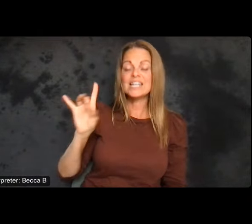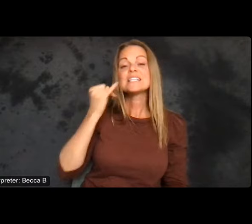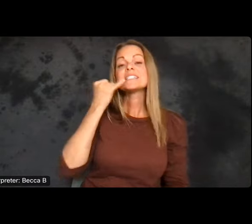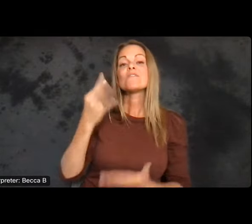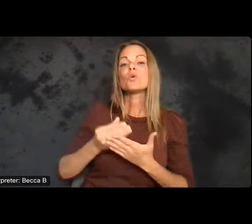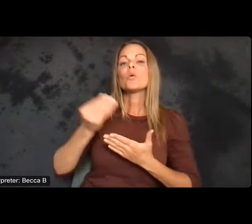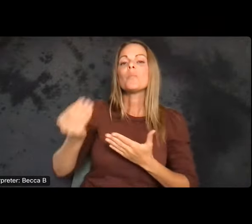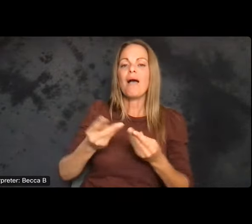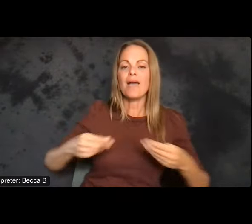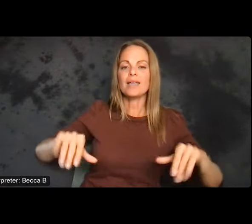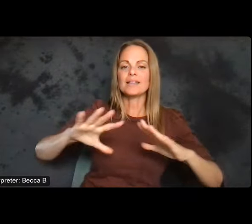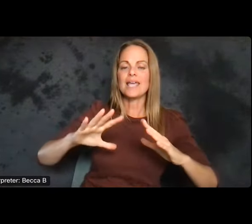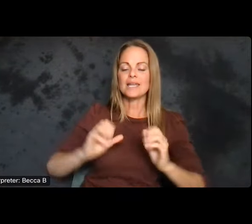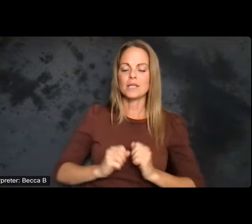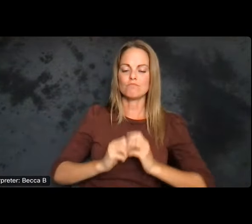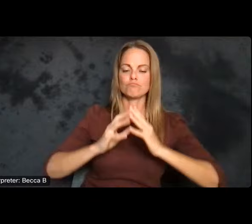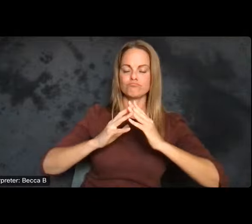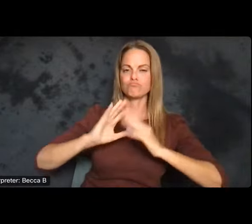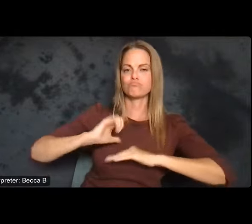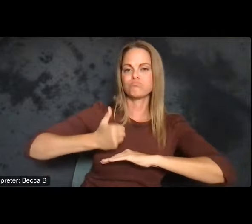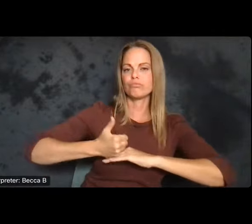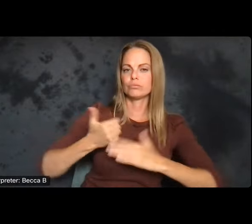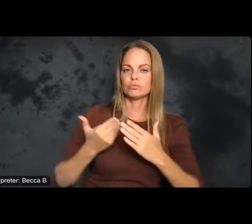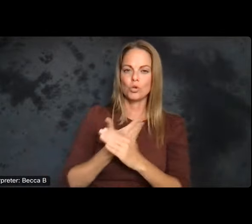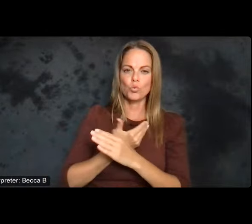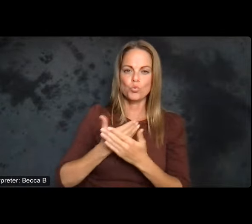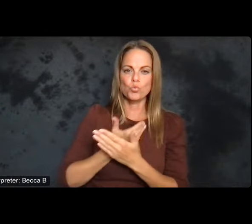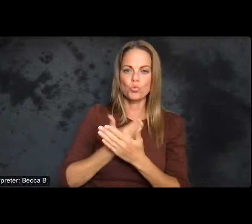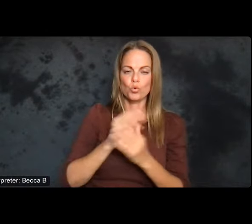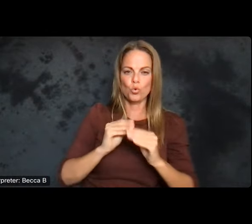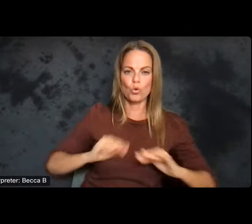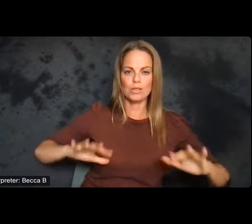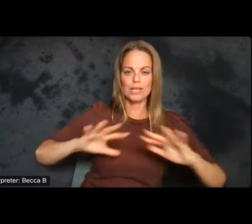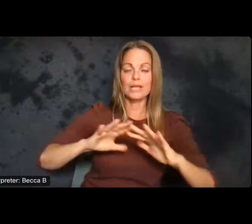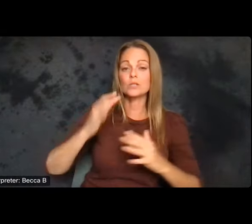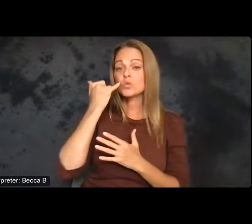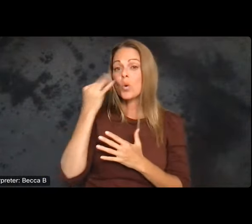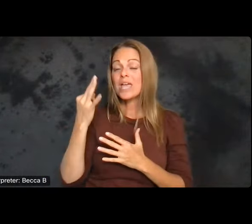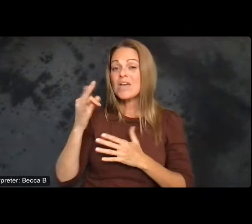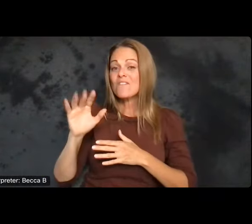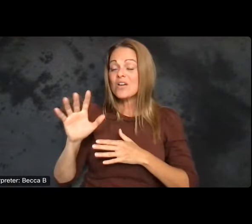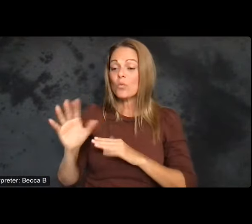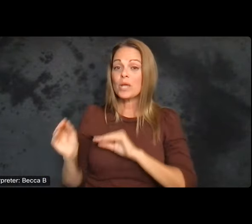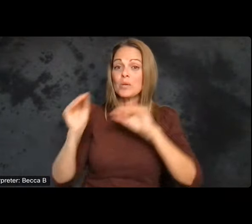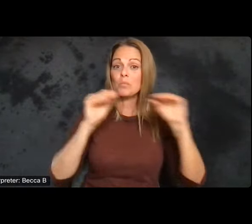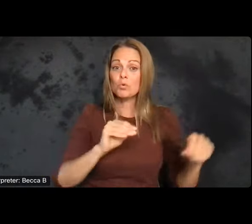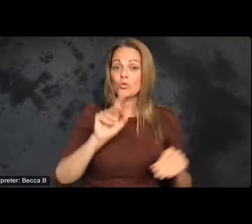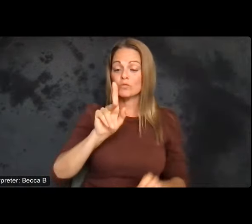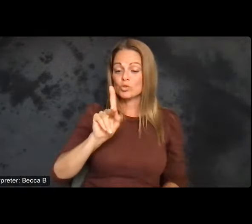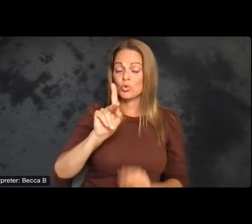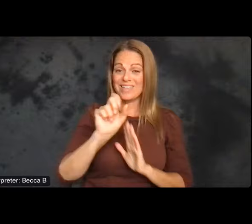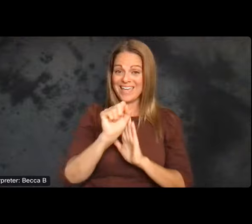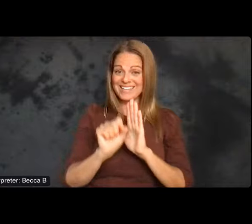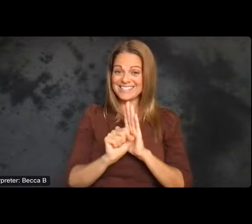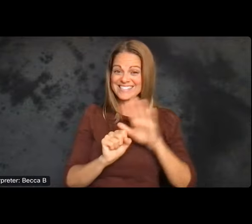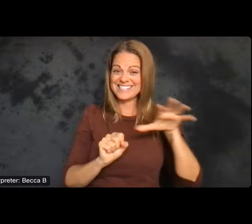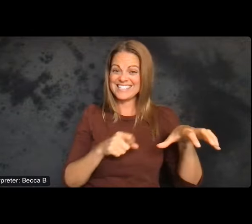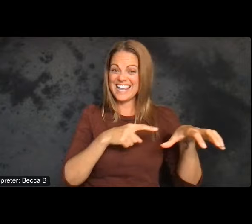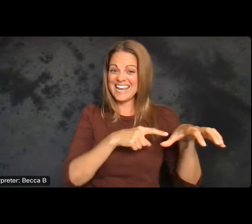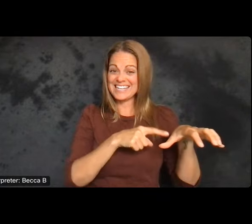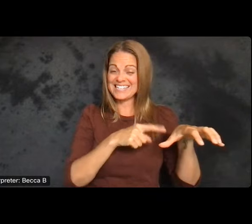land. What we're trying to say here is, if we put this training facility on K-State's campus, right, then we don't have the cost